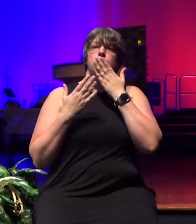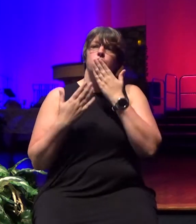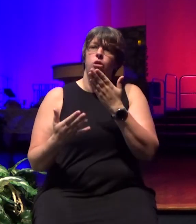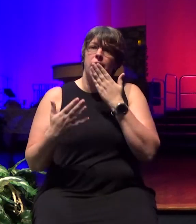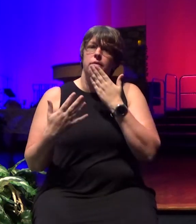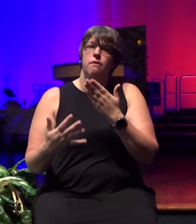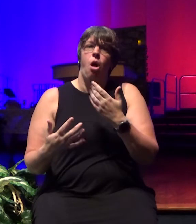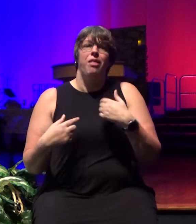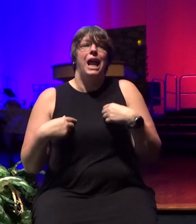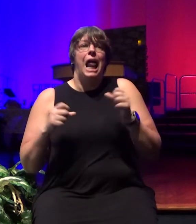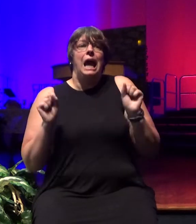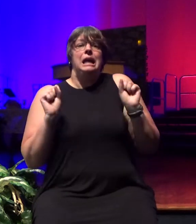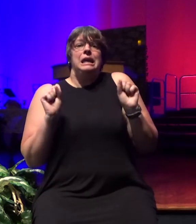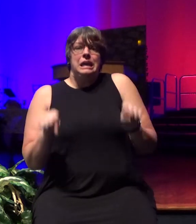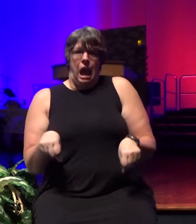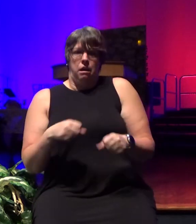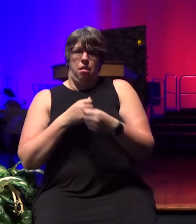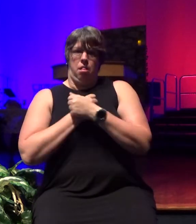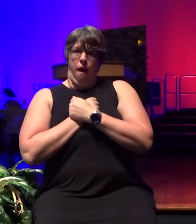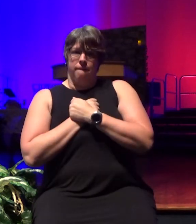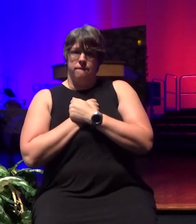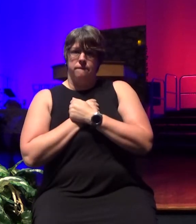brought together with that kind of love.